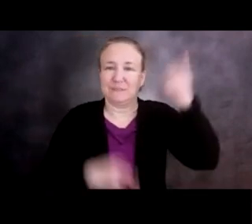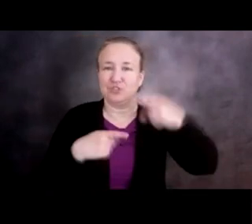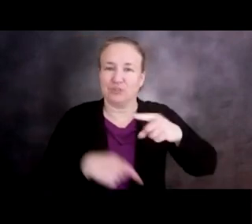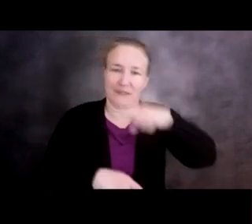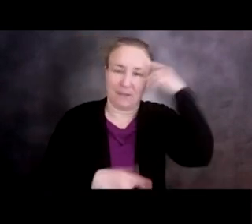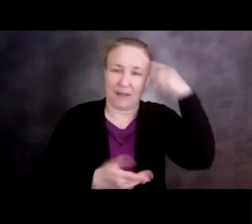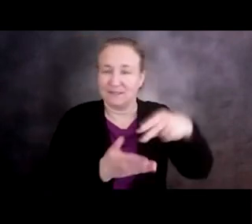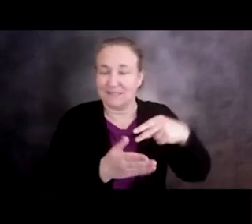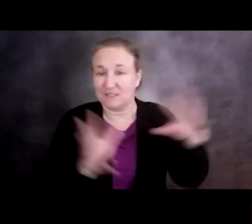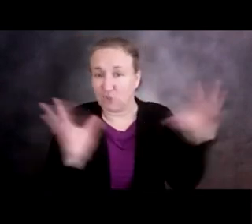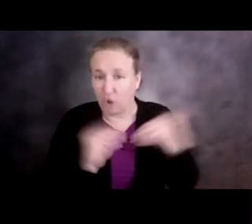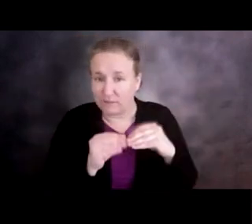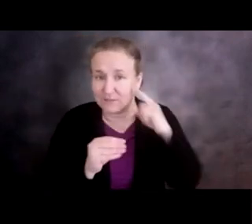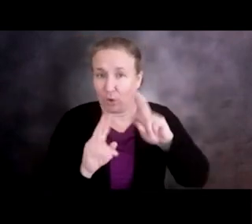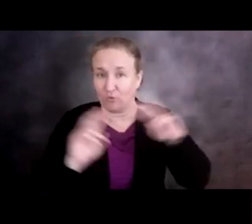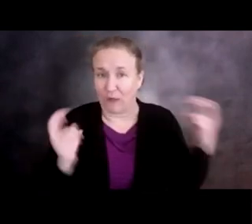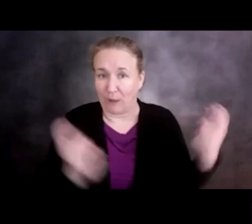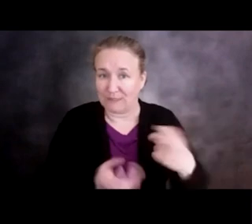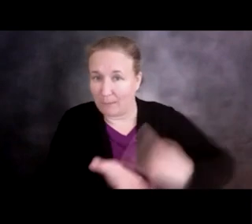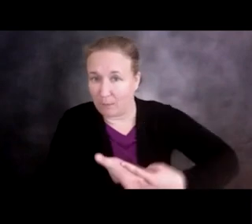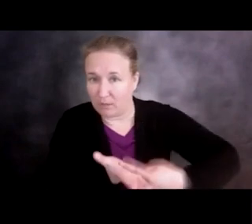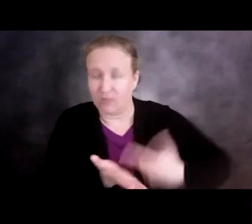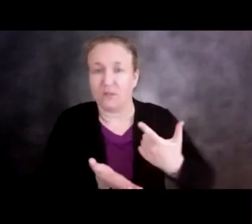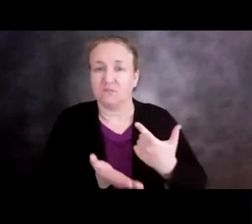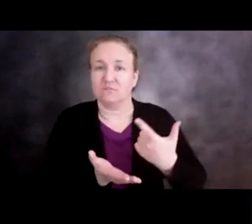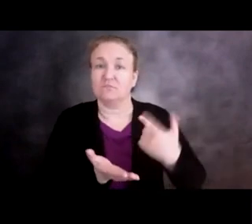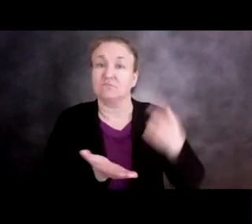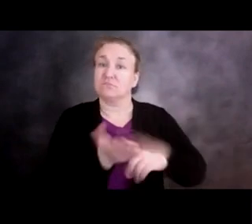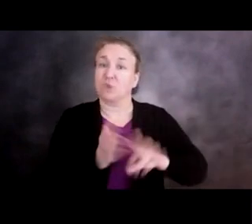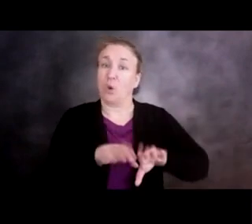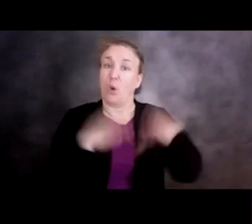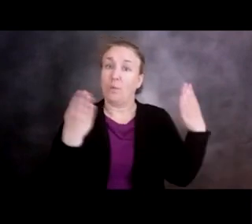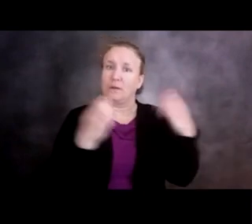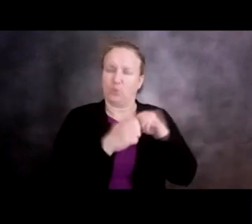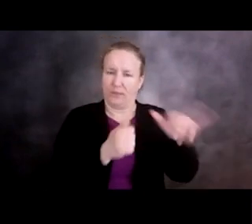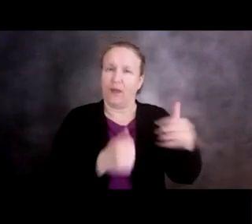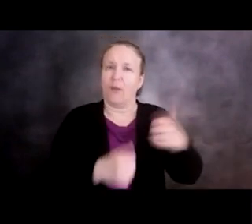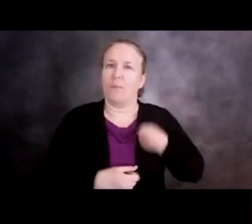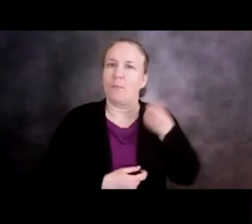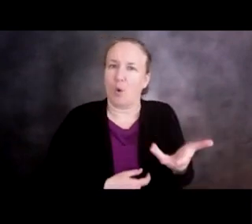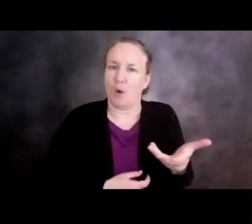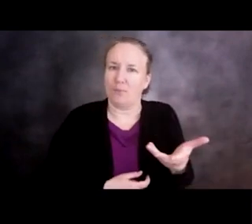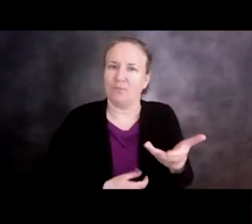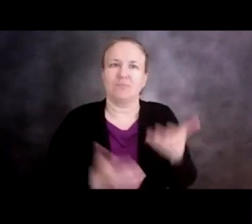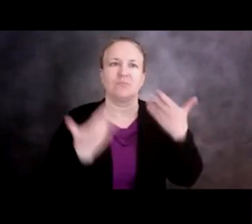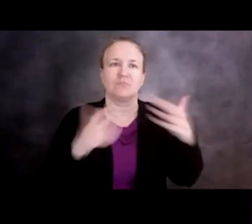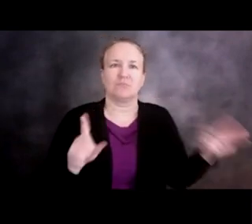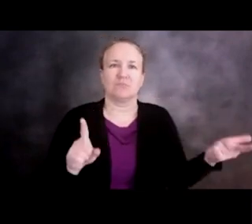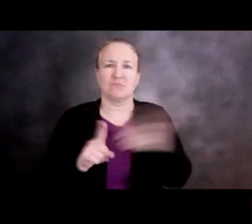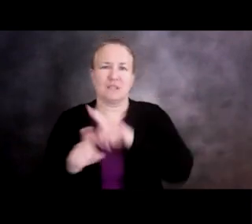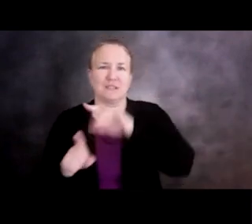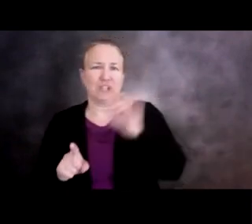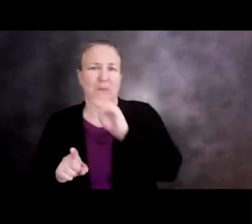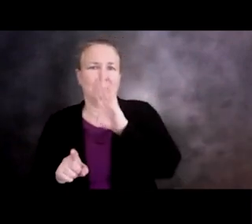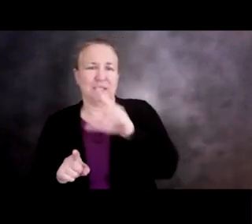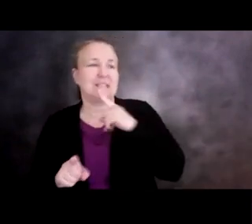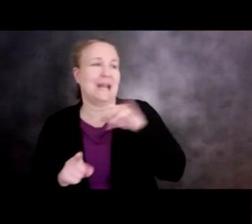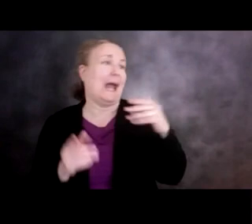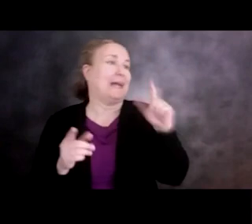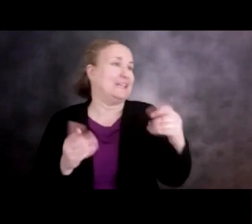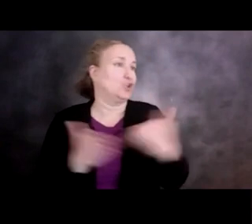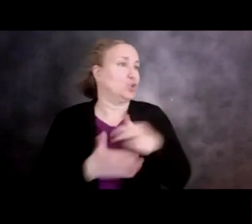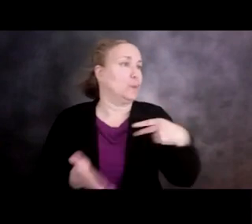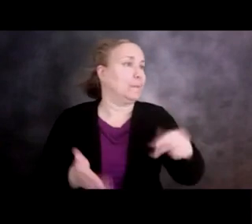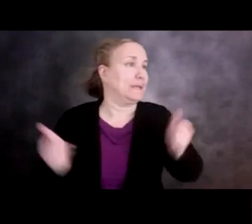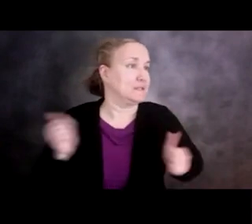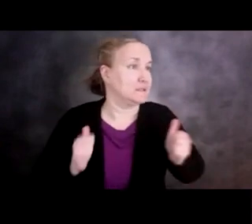for her round table. She opened the discussion with that poem. After that, Joan Myers Brown said, I need a new piece, Dawn Marie. I